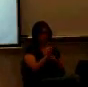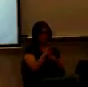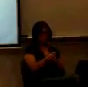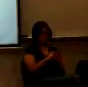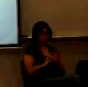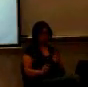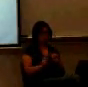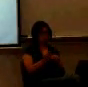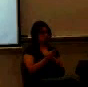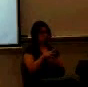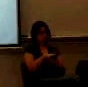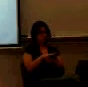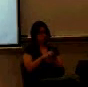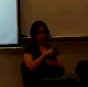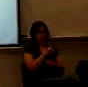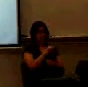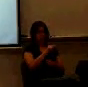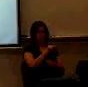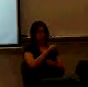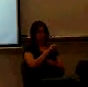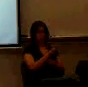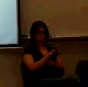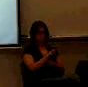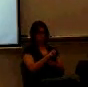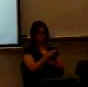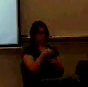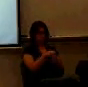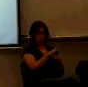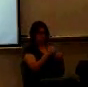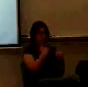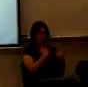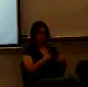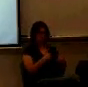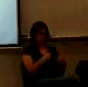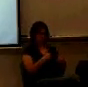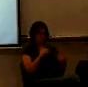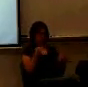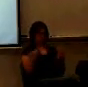can use the local diatom assemblages that are in their body to